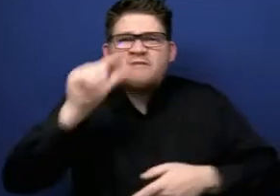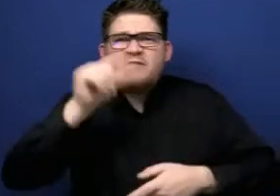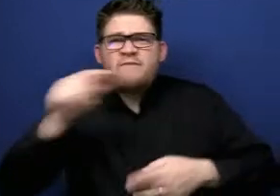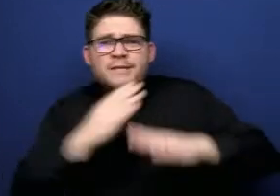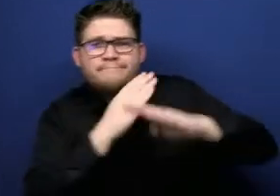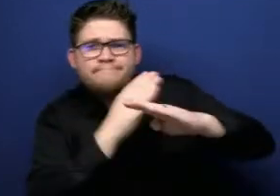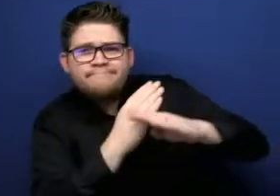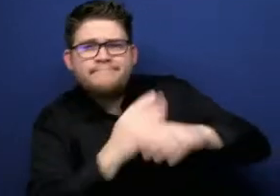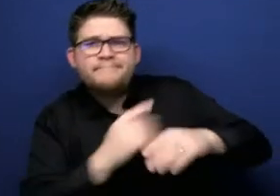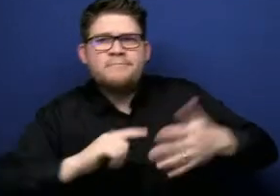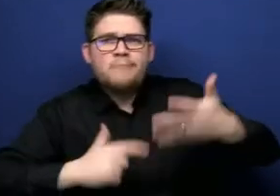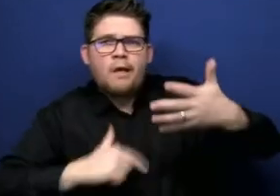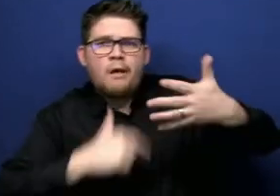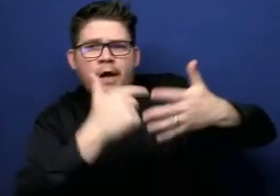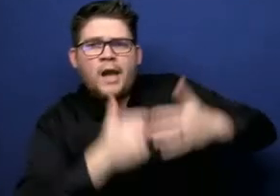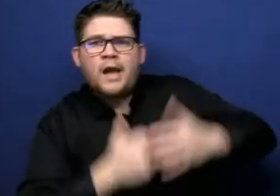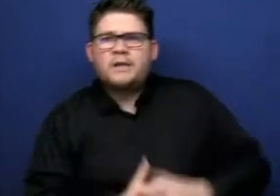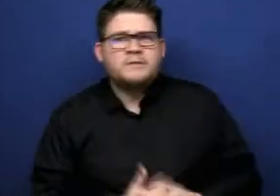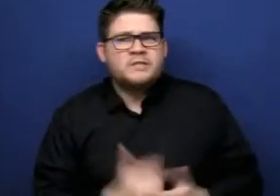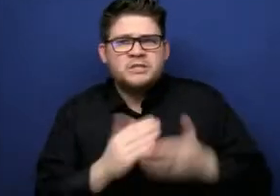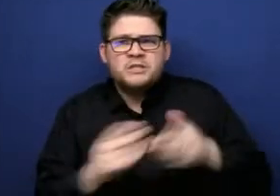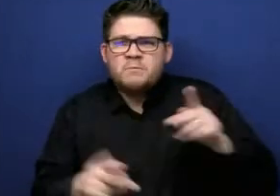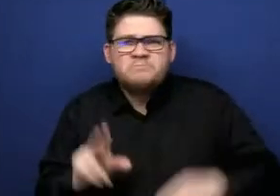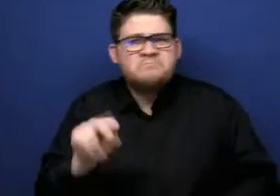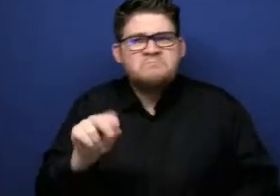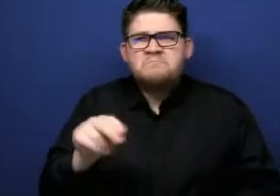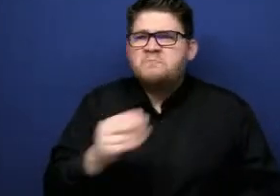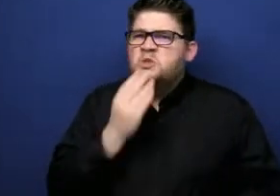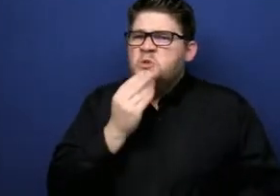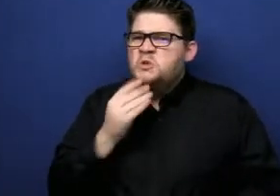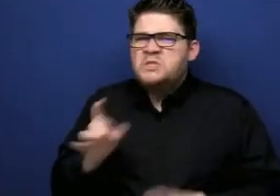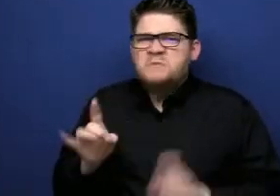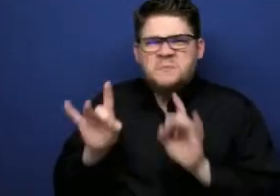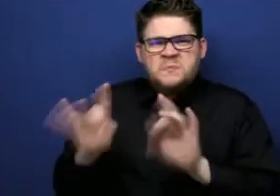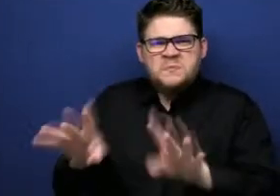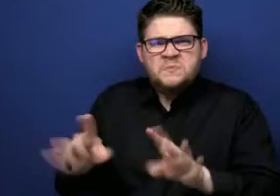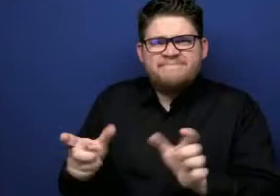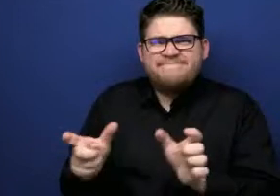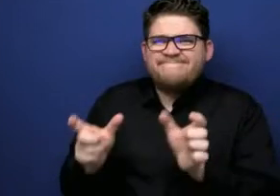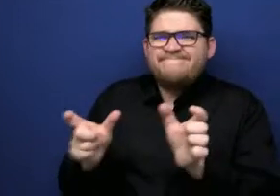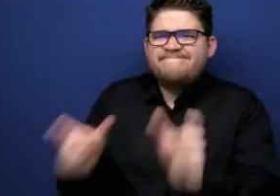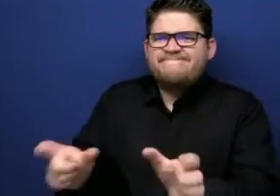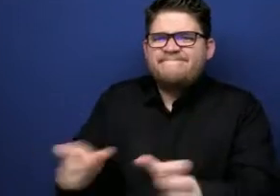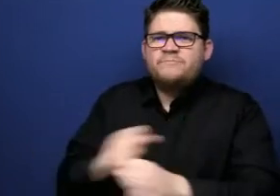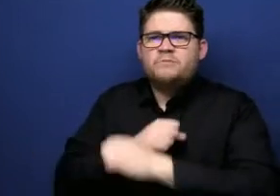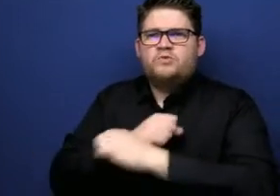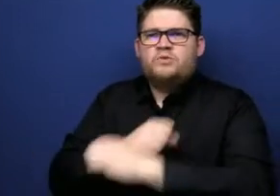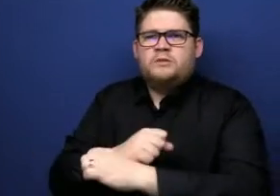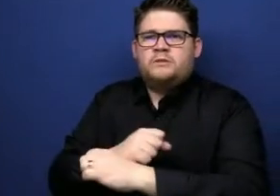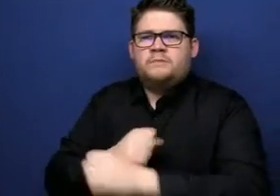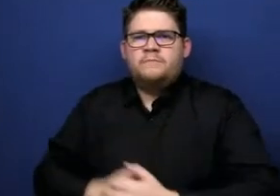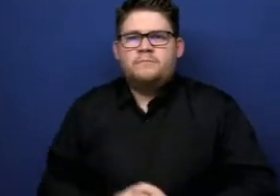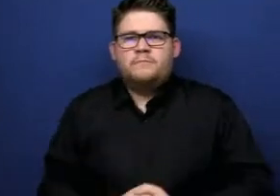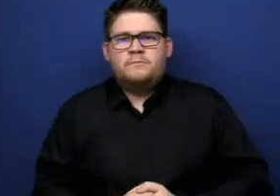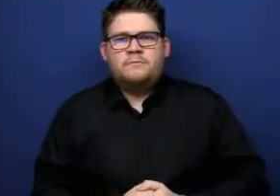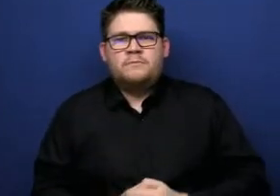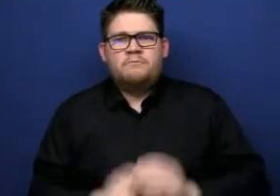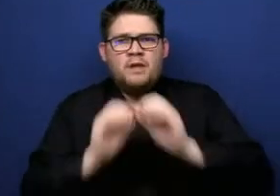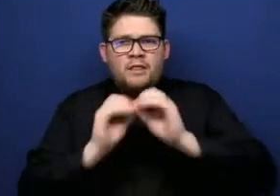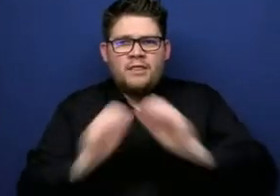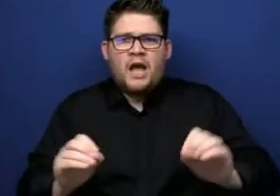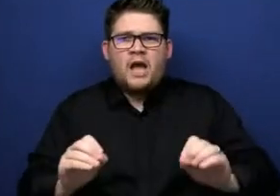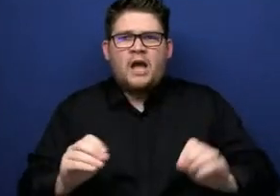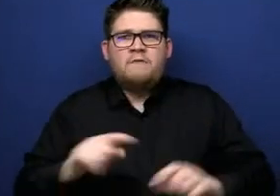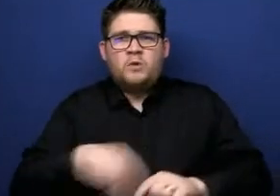their rescue as refugees. None made it to these shores. Only after the war